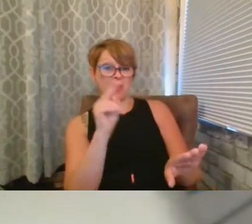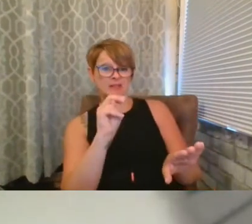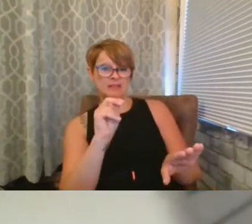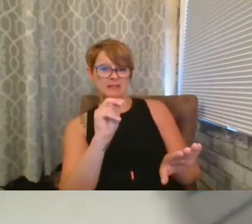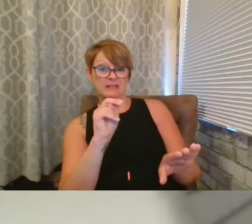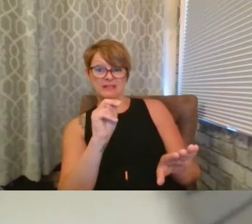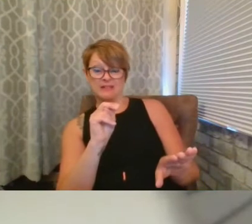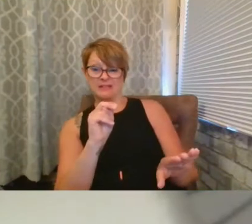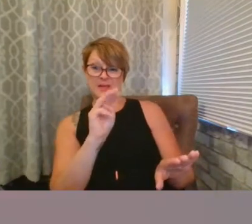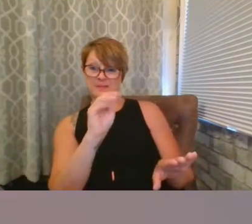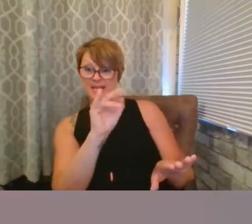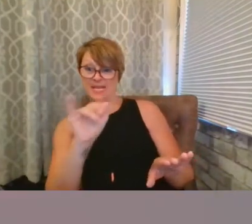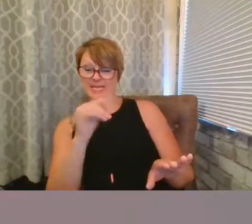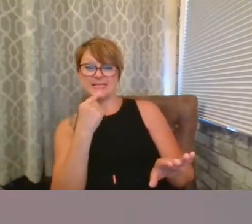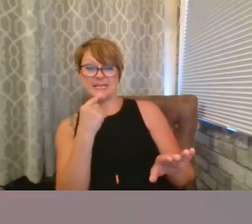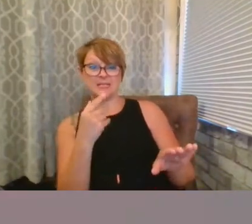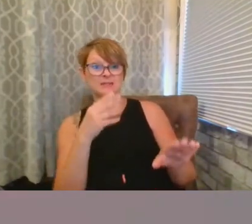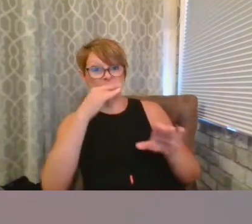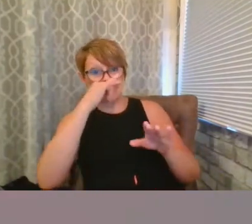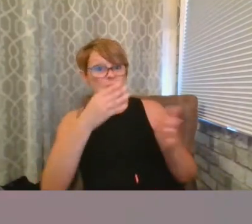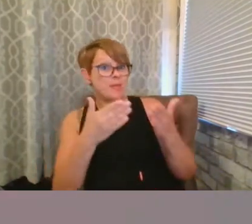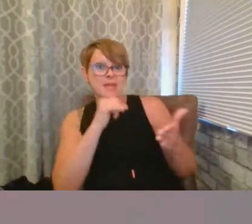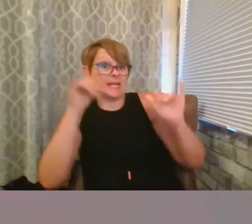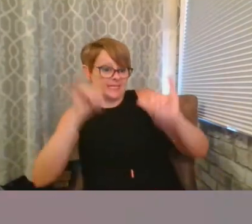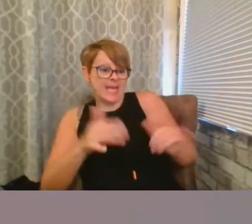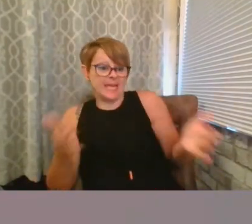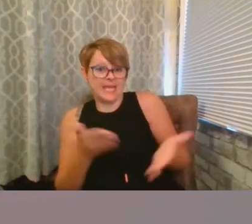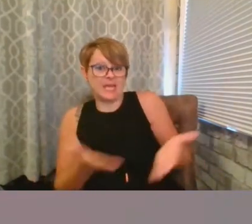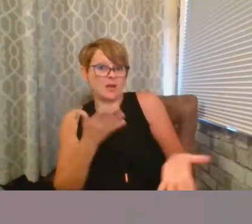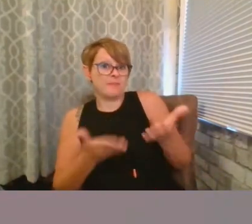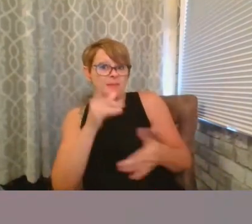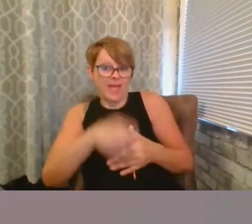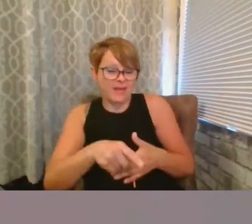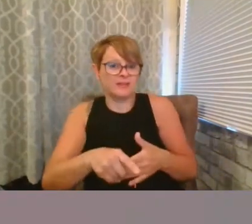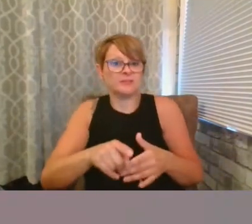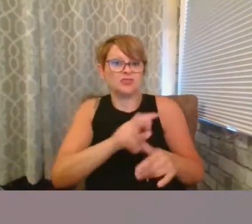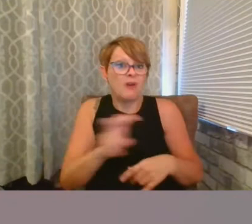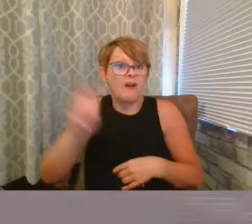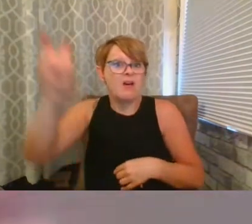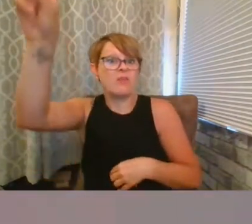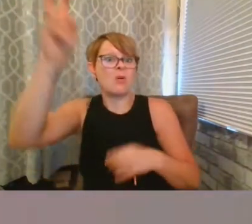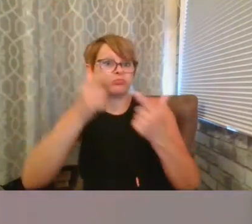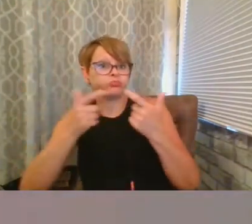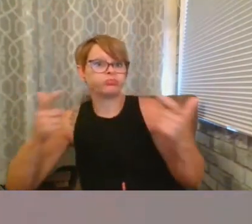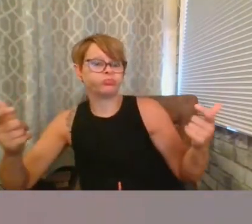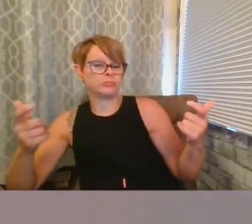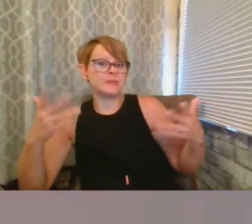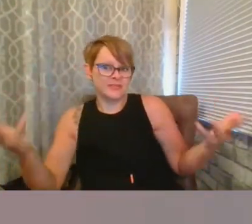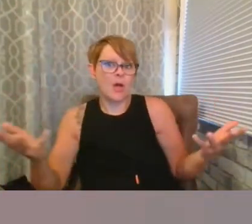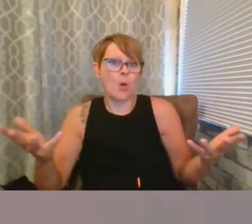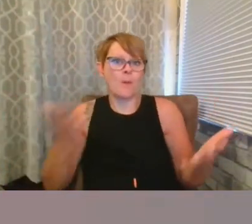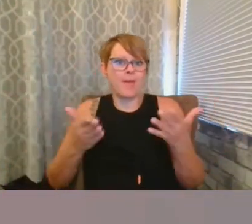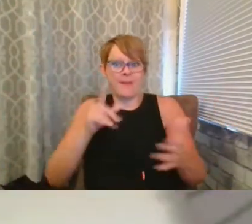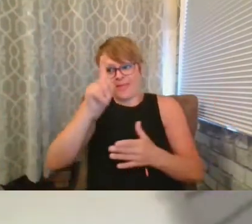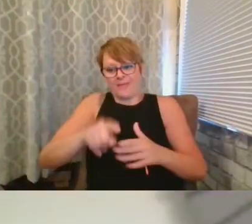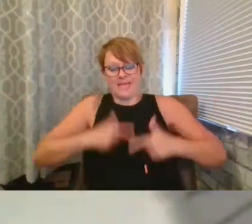They have to fly out, so they are getting Sure. used to it. Right. So yeah, it's for different. You are opening up their taste as well.